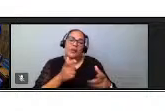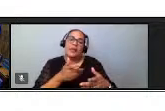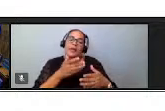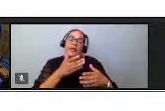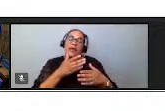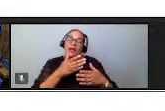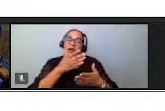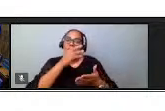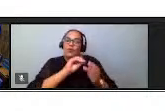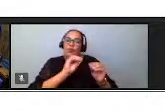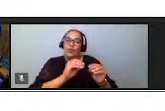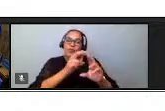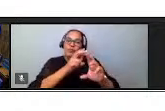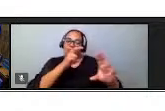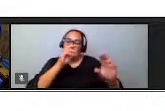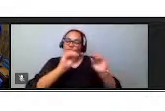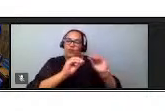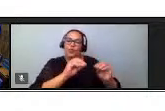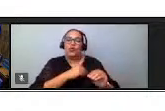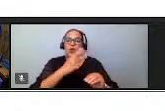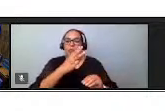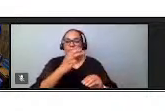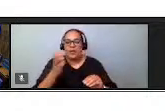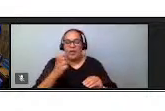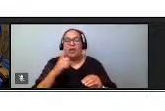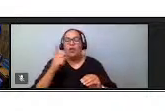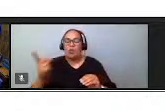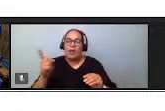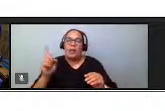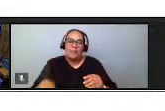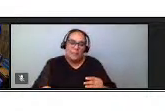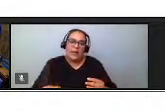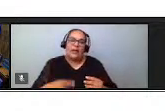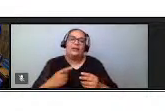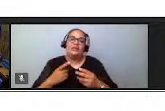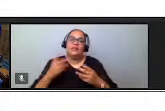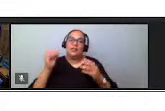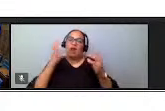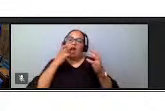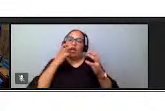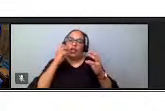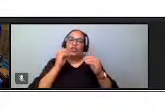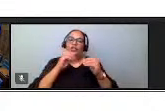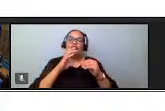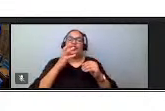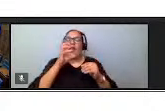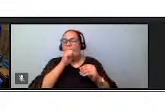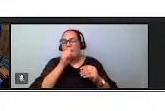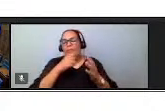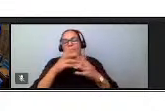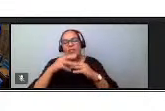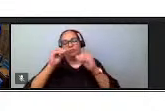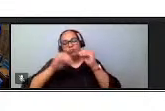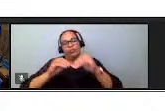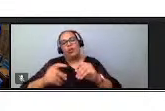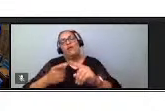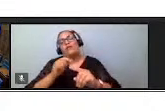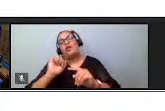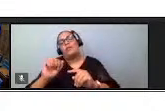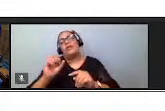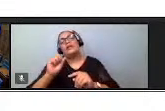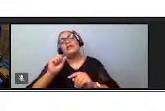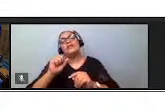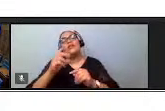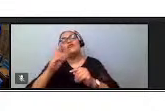is putting vessels direct into Port Elizabeth to so that they can carry the oranges and the Citrus that comes from the sanday river